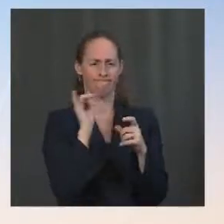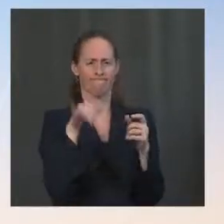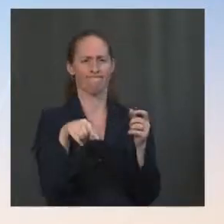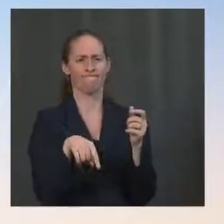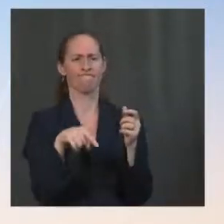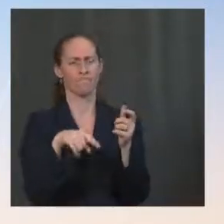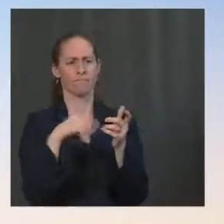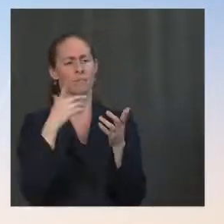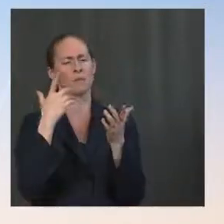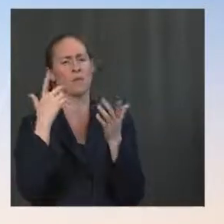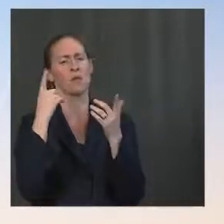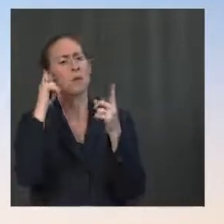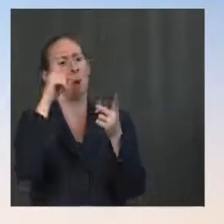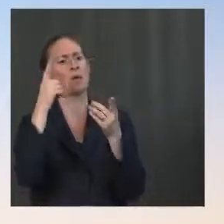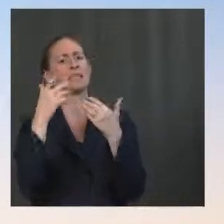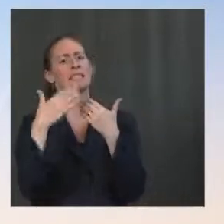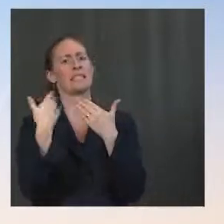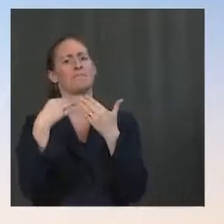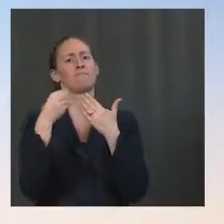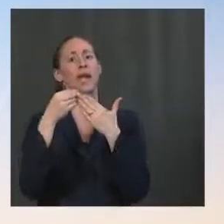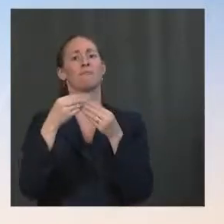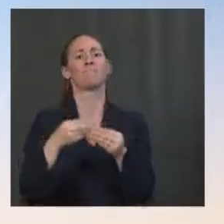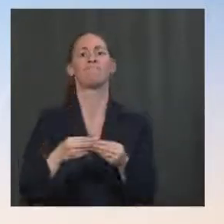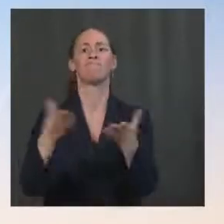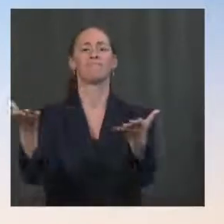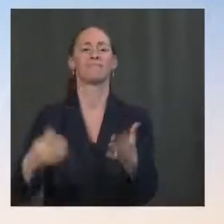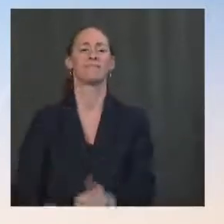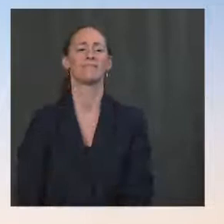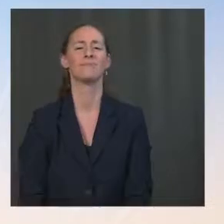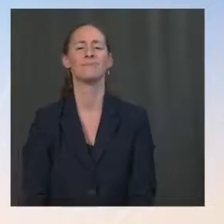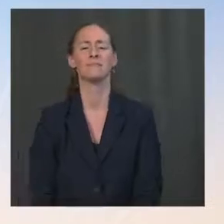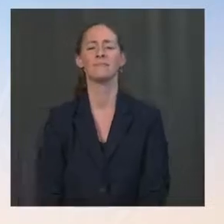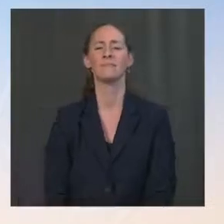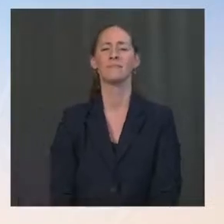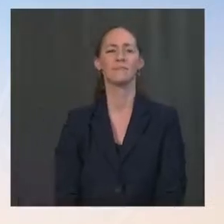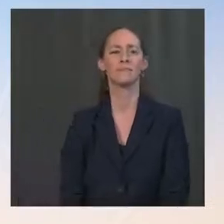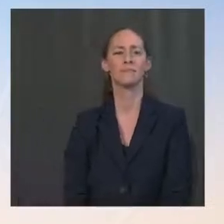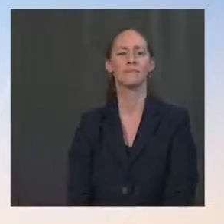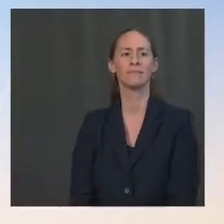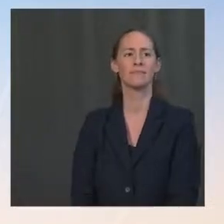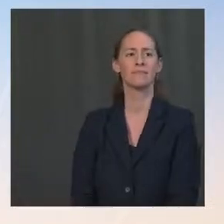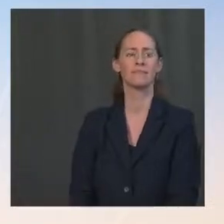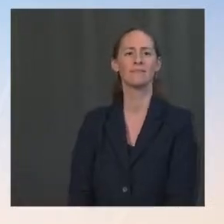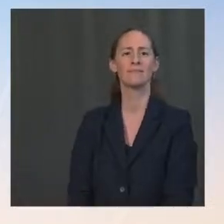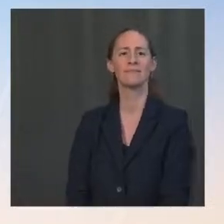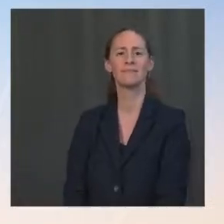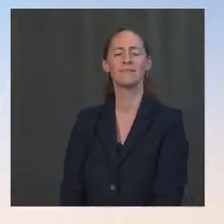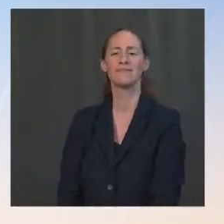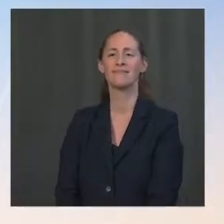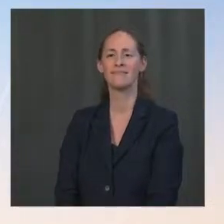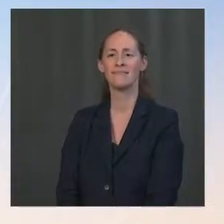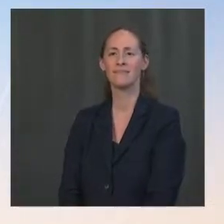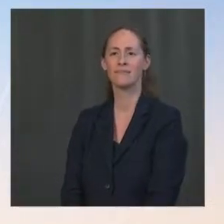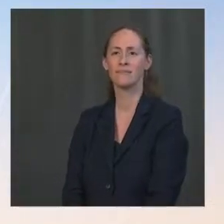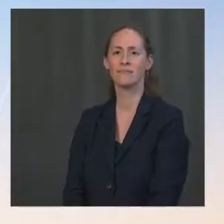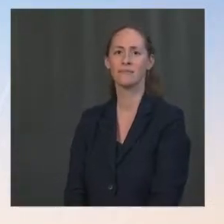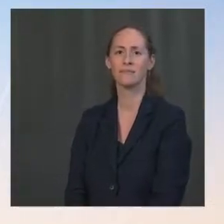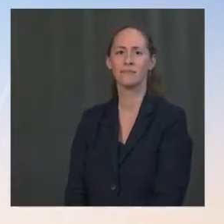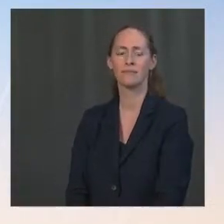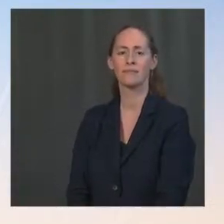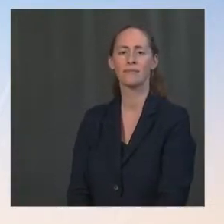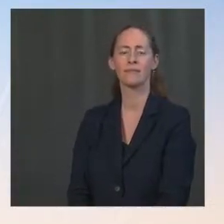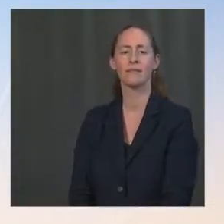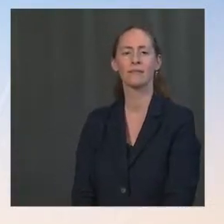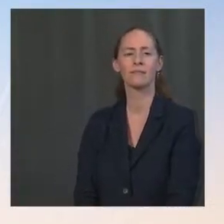get the money out. Yeah, go ahead. Oh, sorry, go ahead. Thank you very much, Jen. About the relationship with the